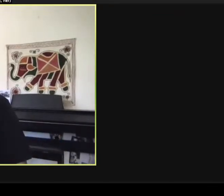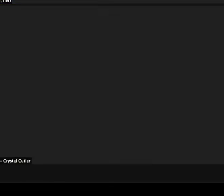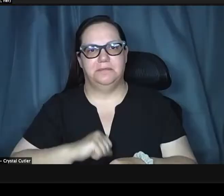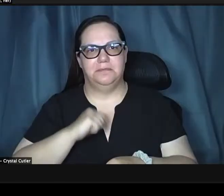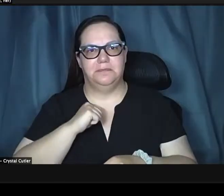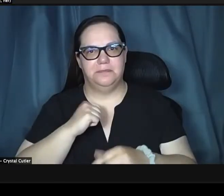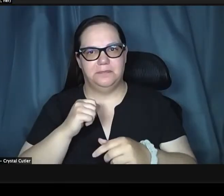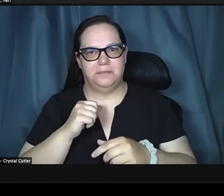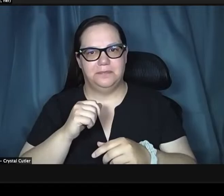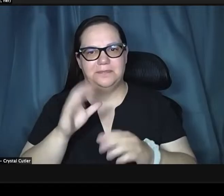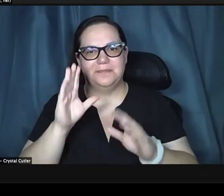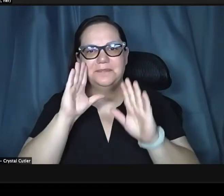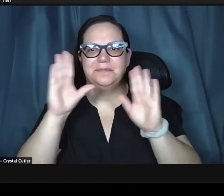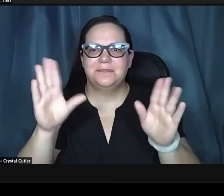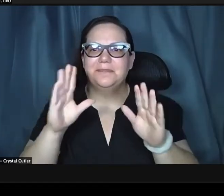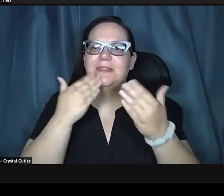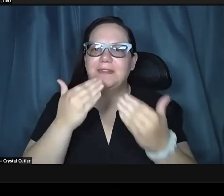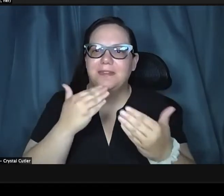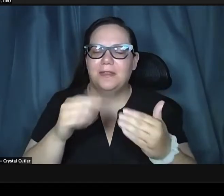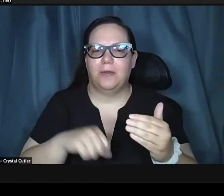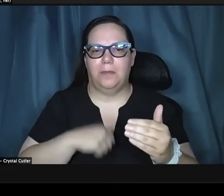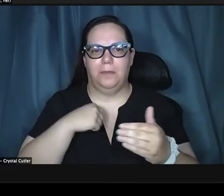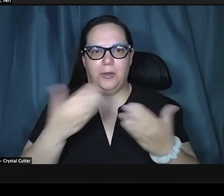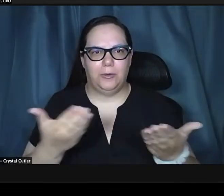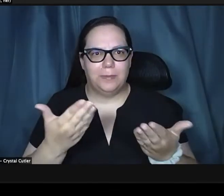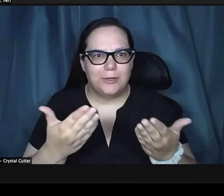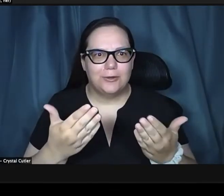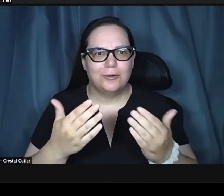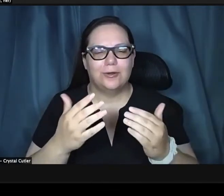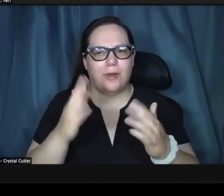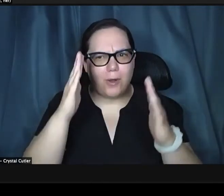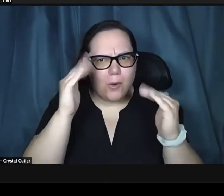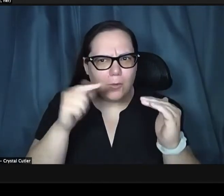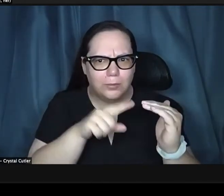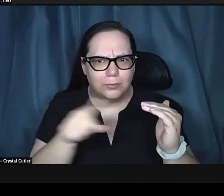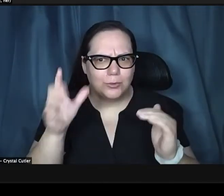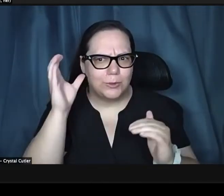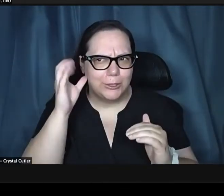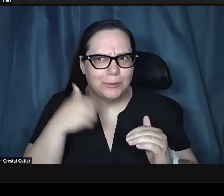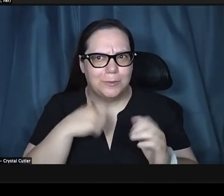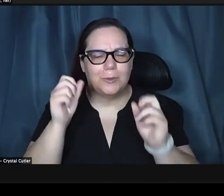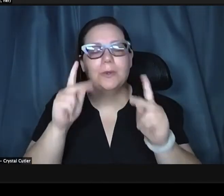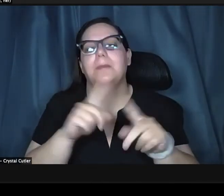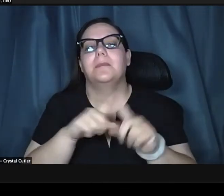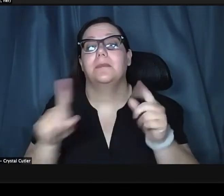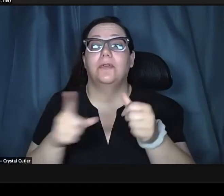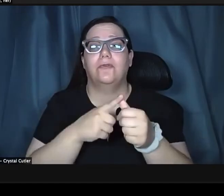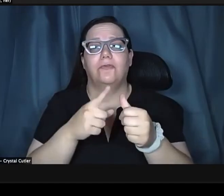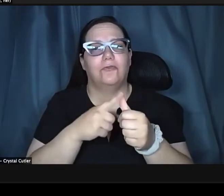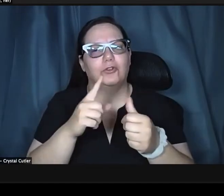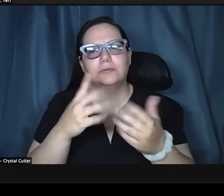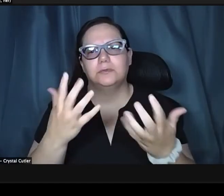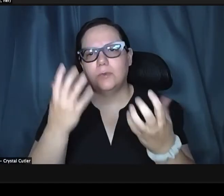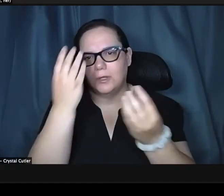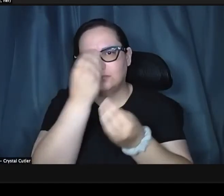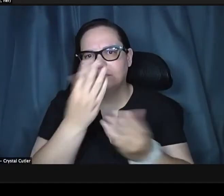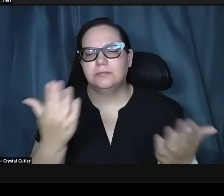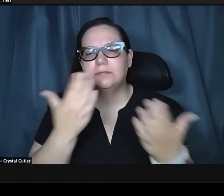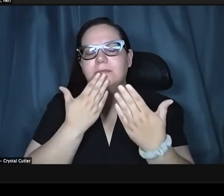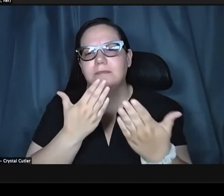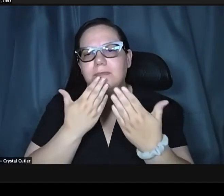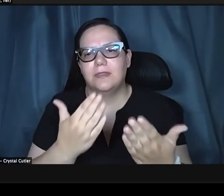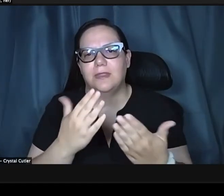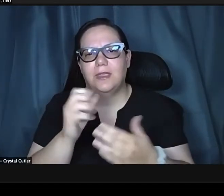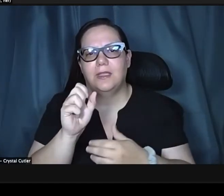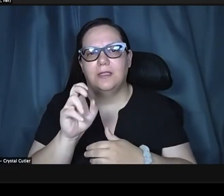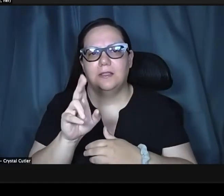are joining us. I hope you can hear me okay. First of all, I just wanted to thank